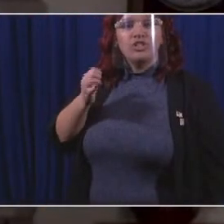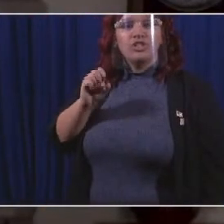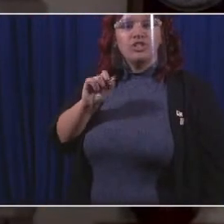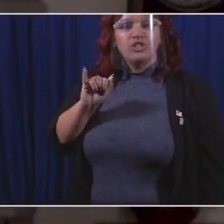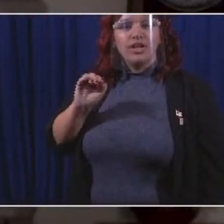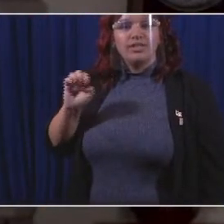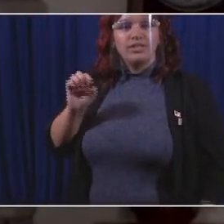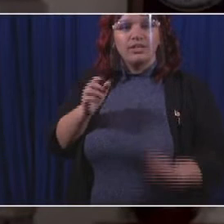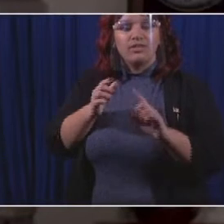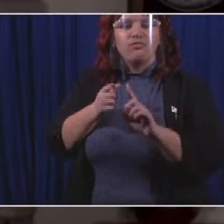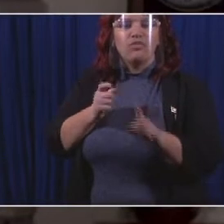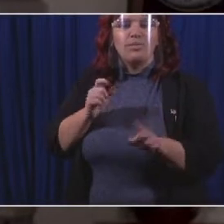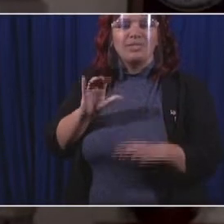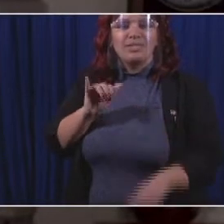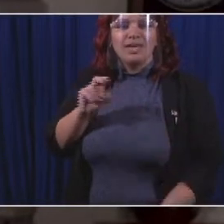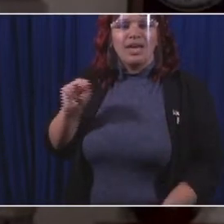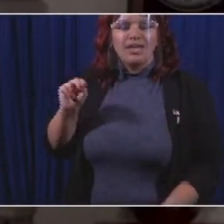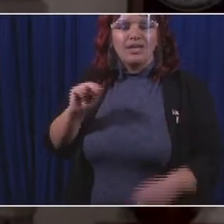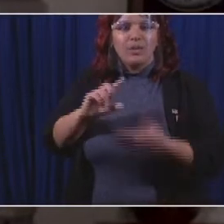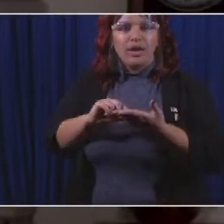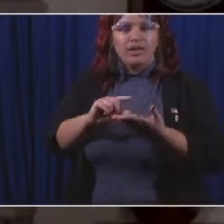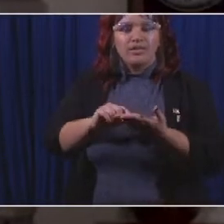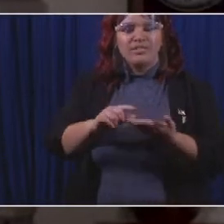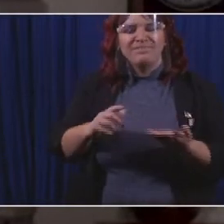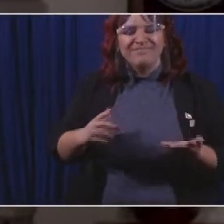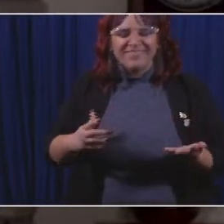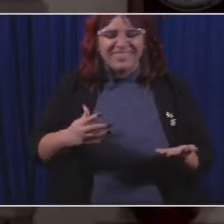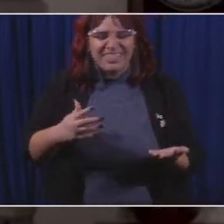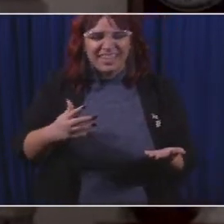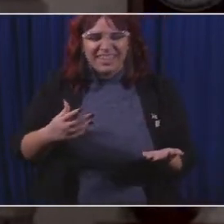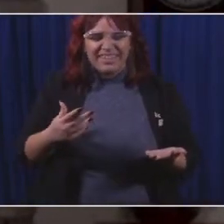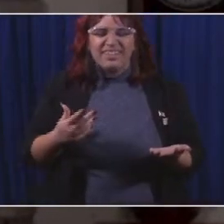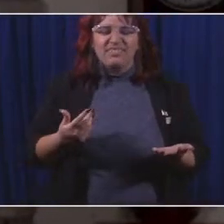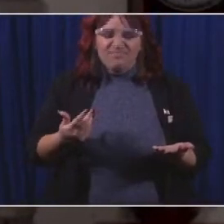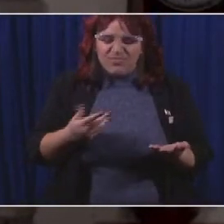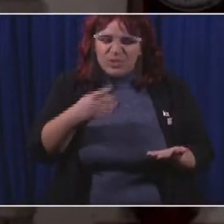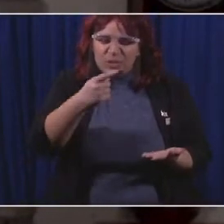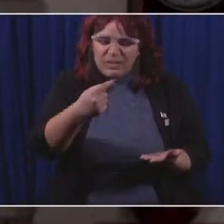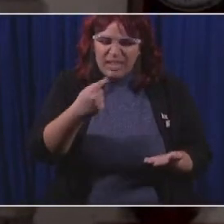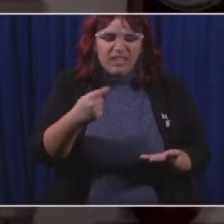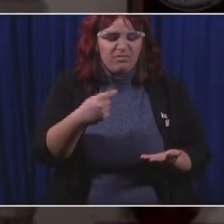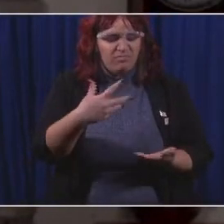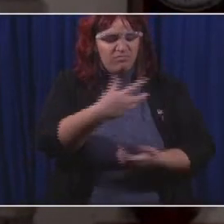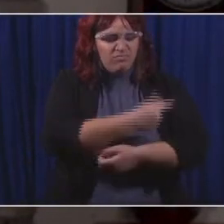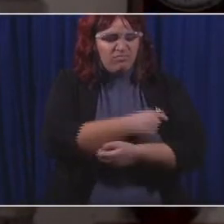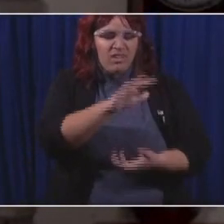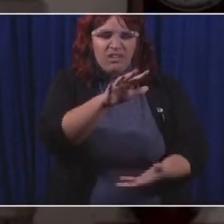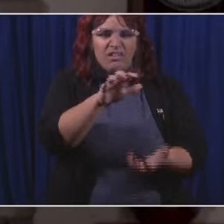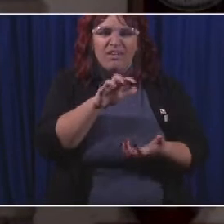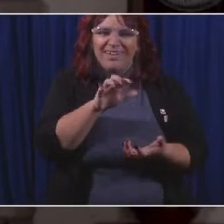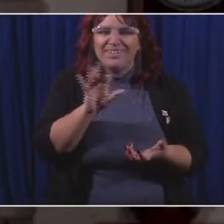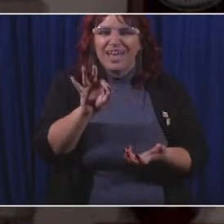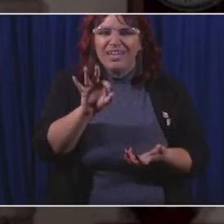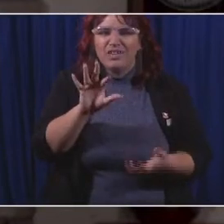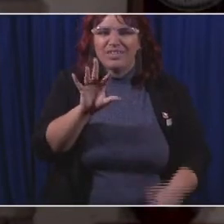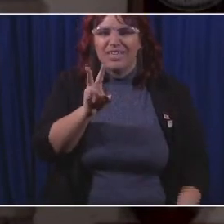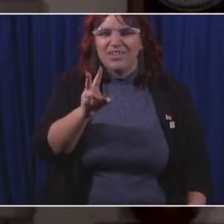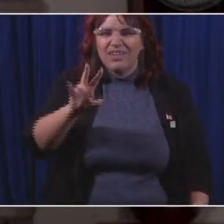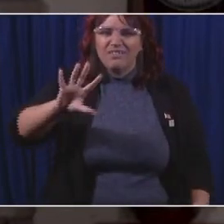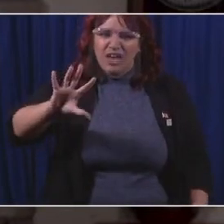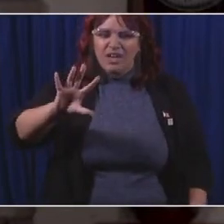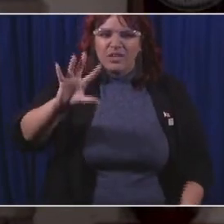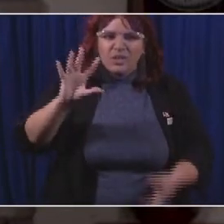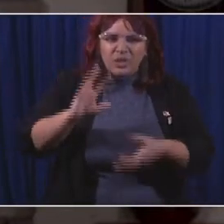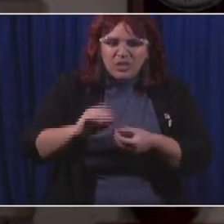question is, so some of our hospitals today got 975 doses. There was a hospital in Florida that got 20,000